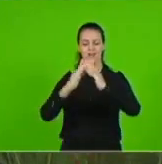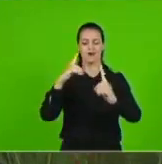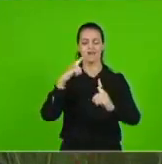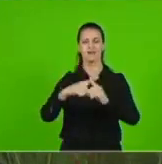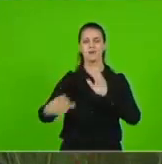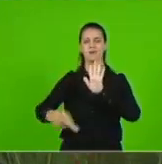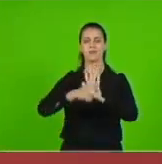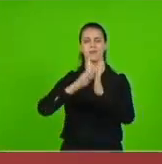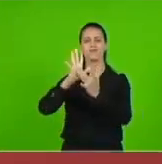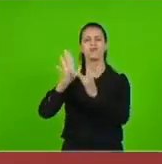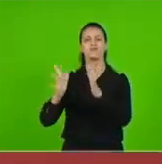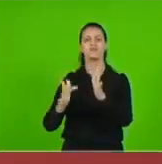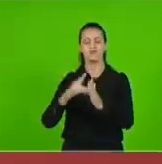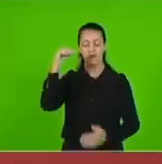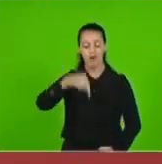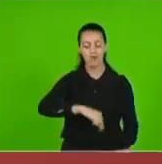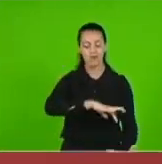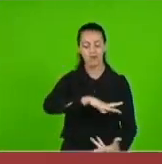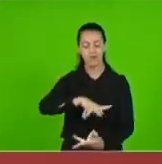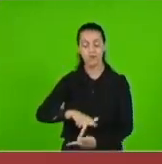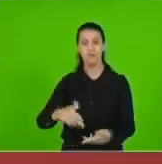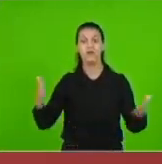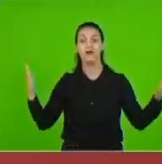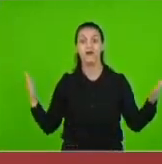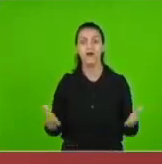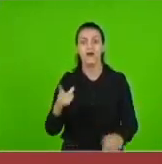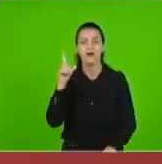world. And now, at this time,